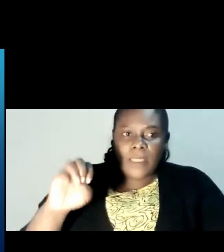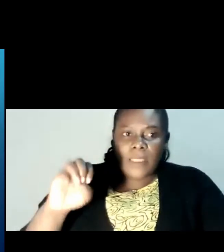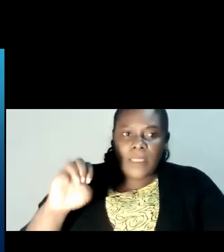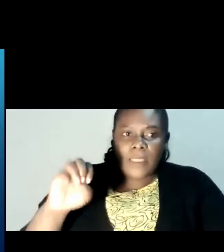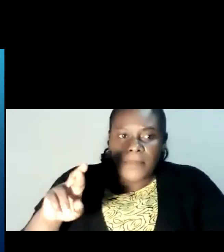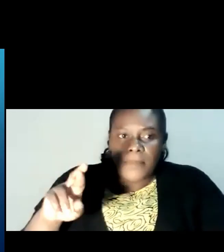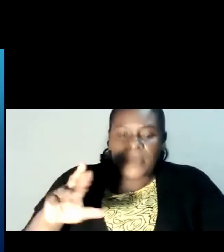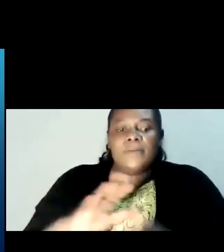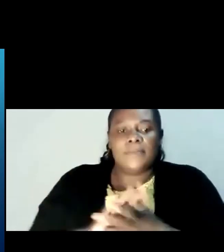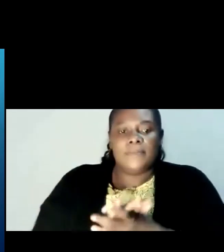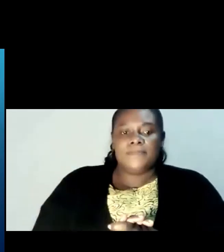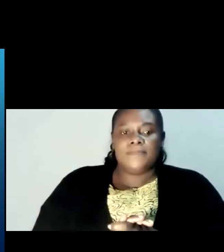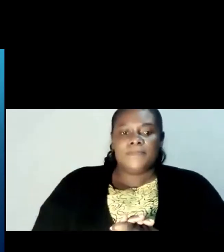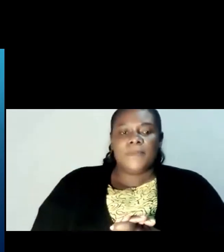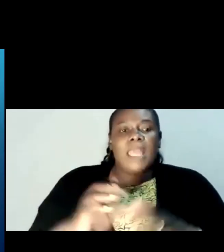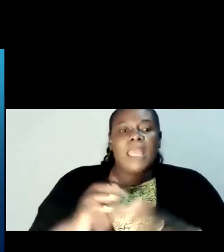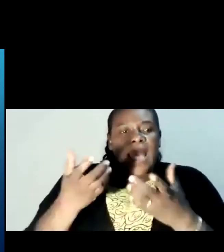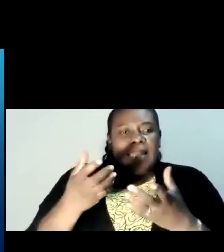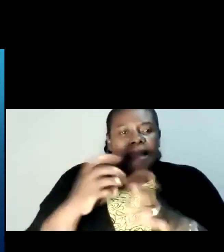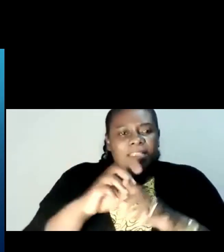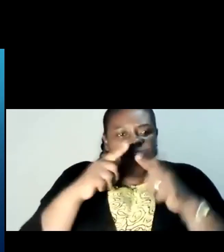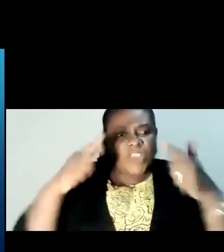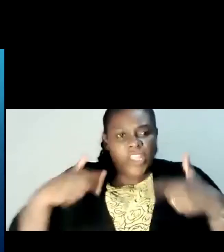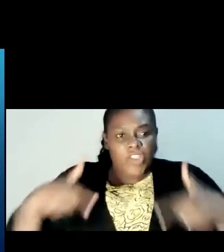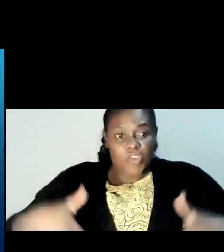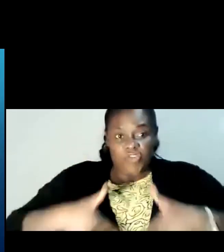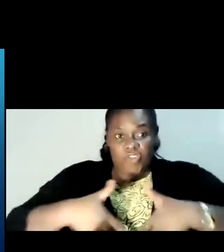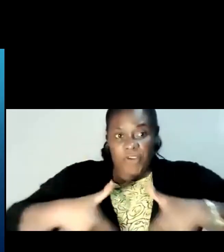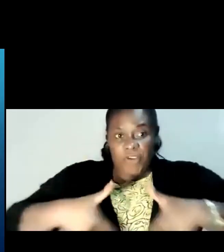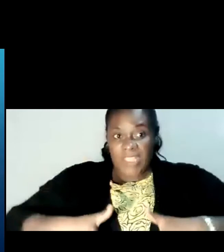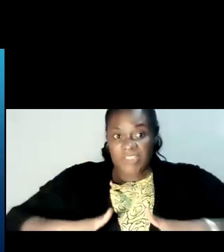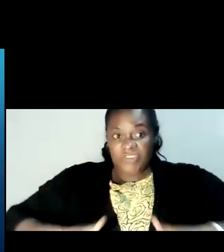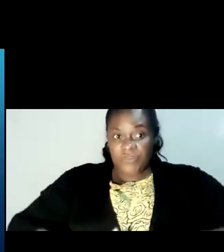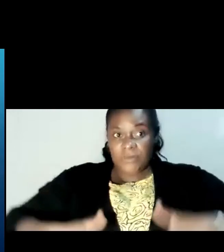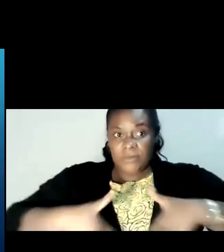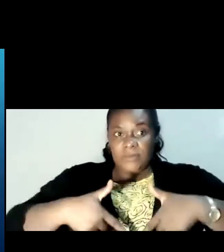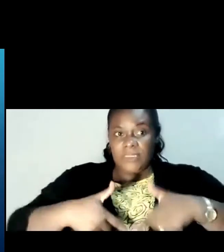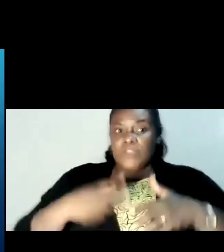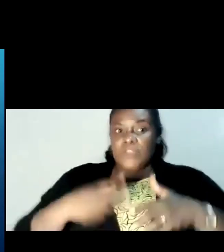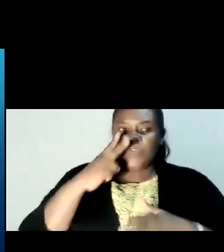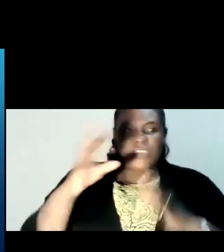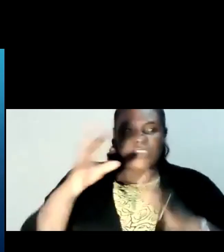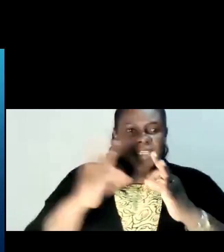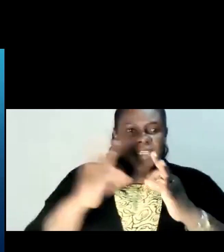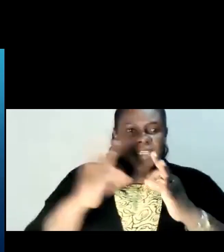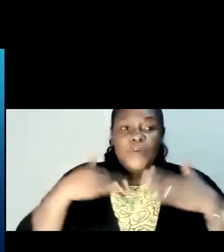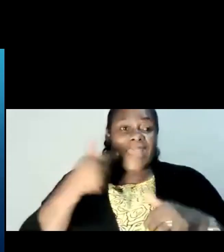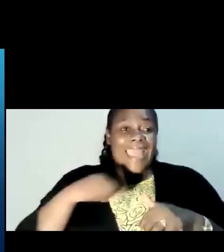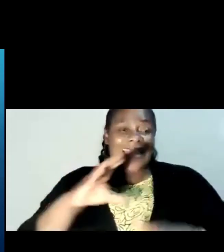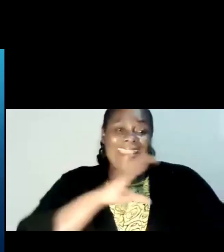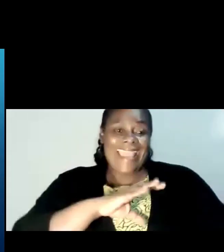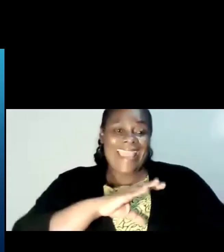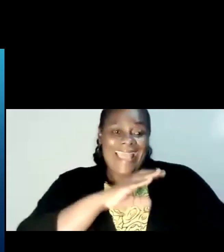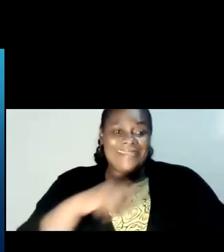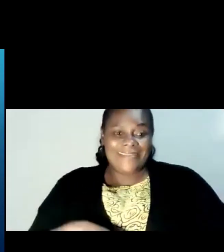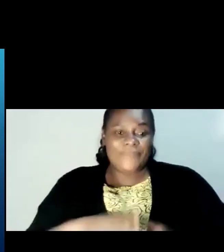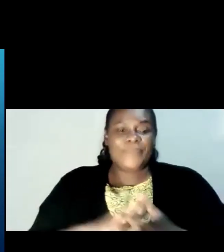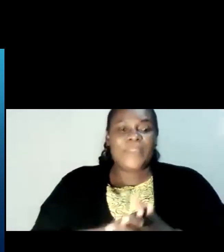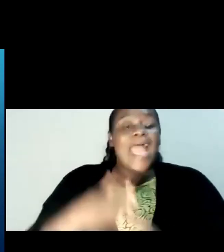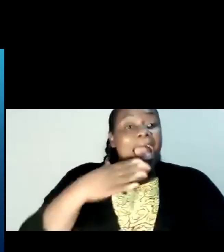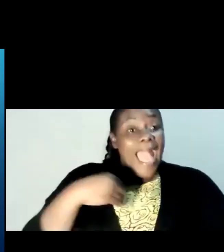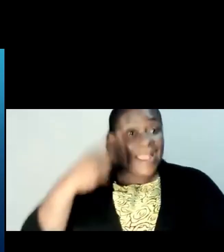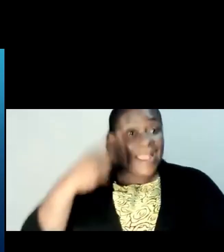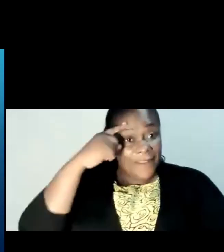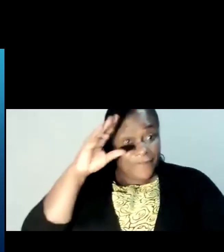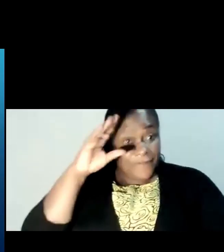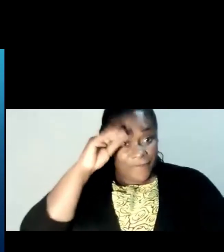cervix, to check for any signs of cancer. And prostate tests should be